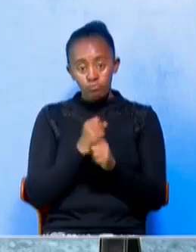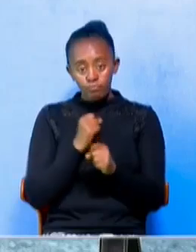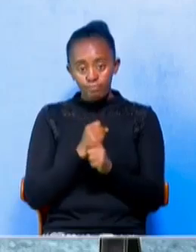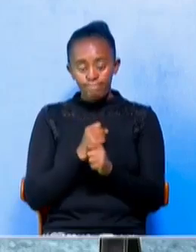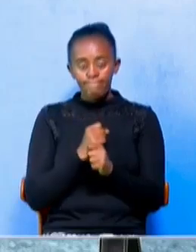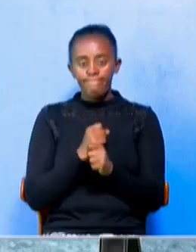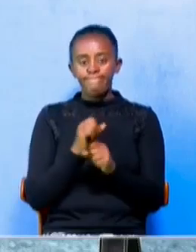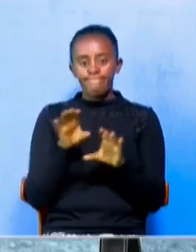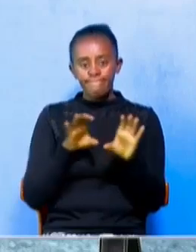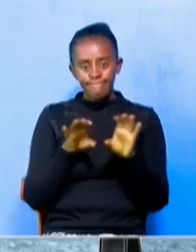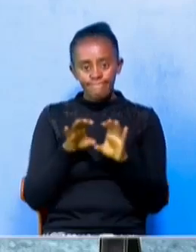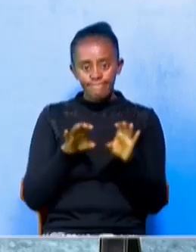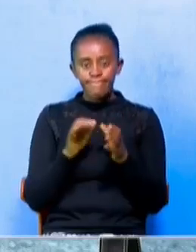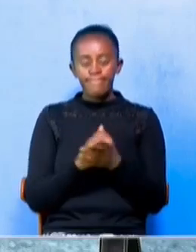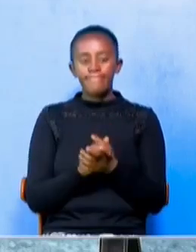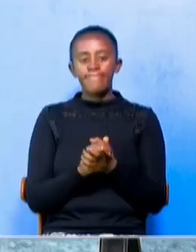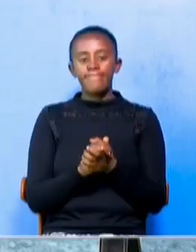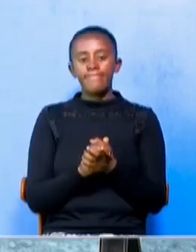an interview